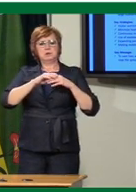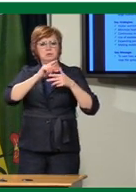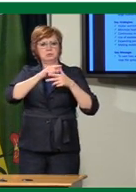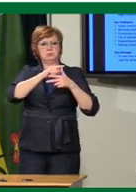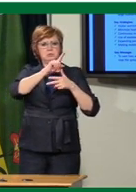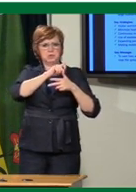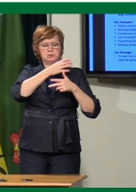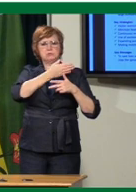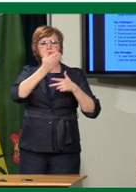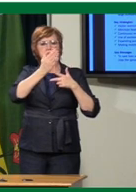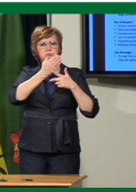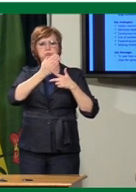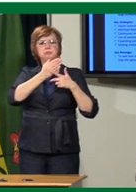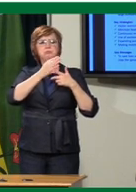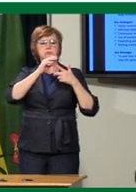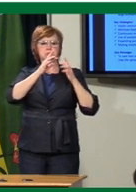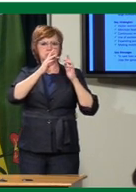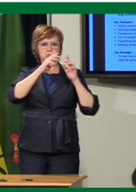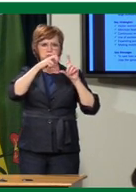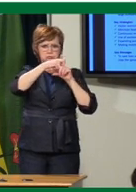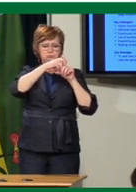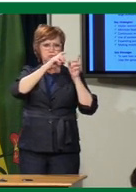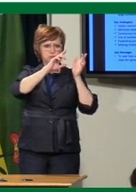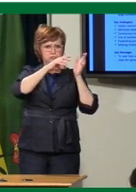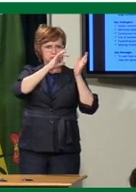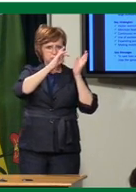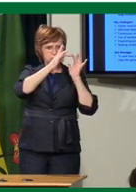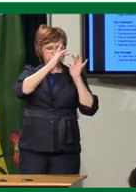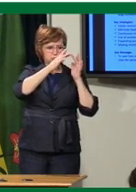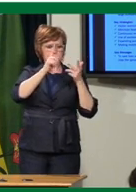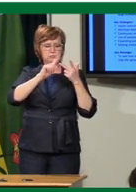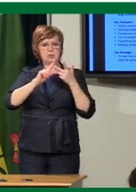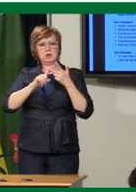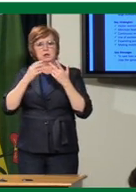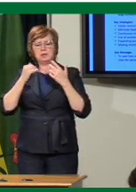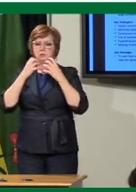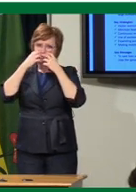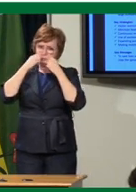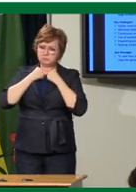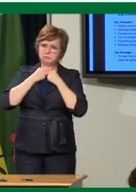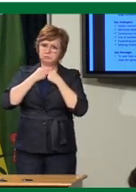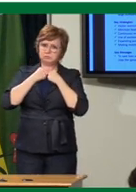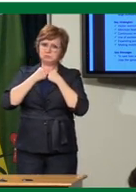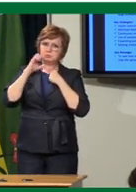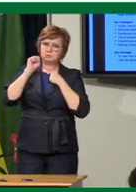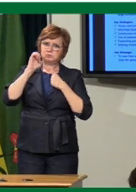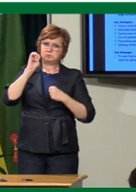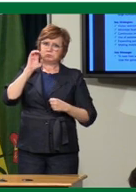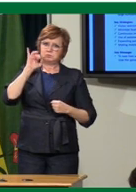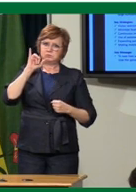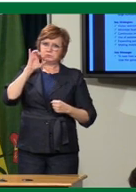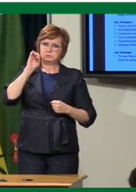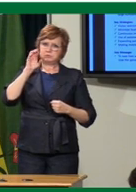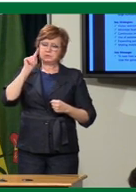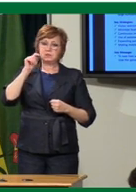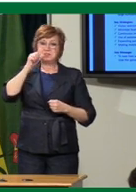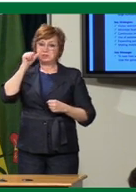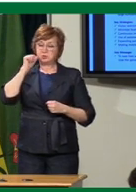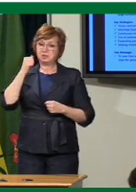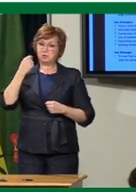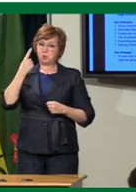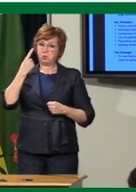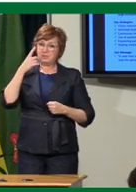right now, as of yesterday, we had 76 cases in long-term care, when one case in long-term care is too many. It's a